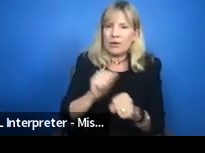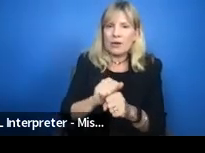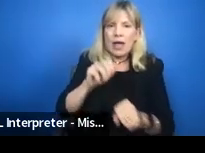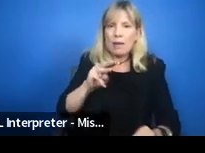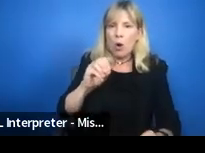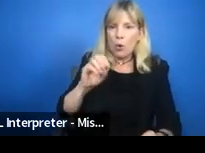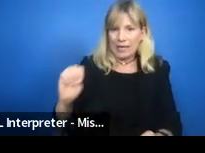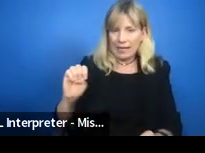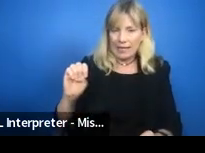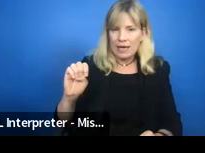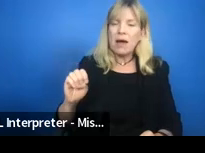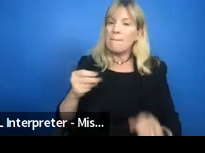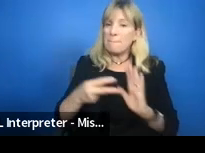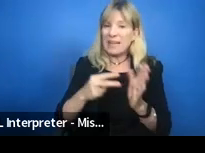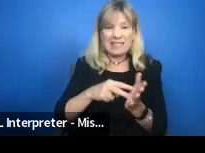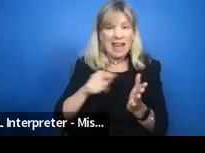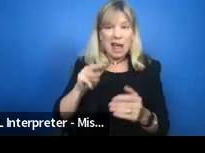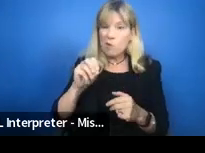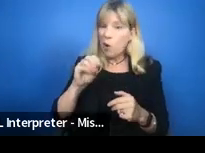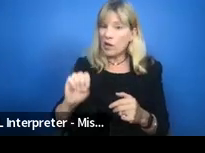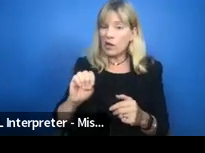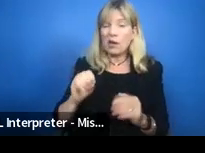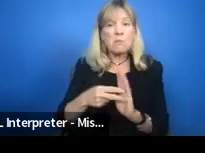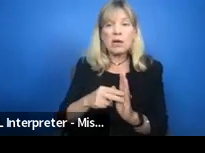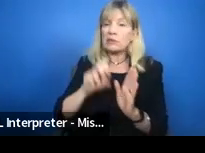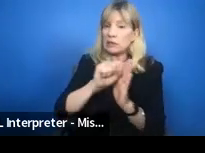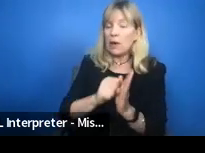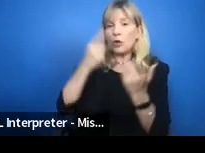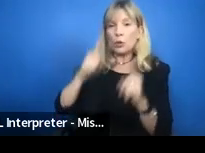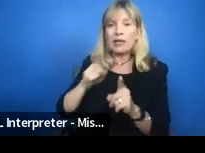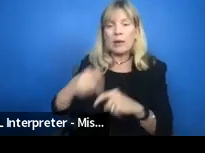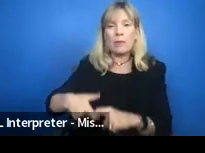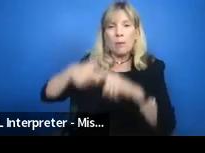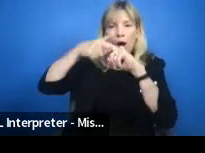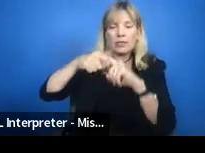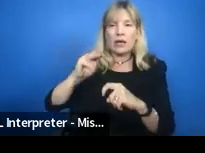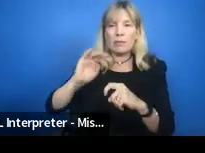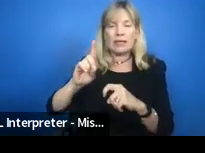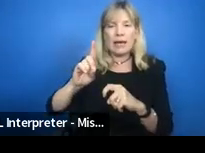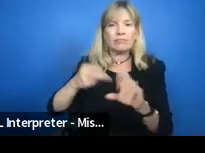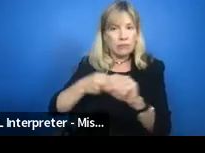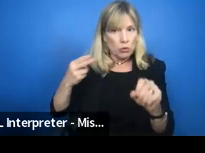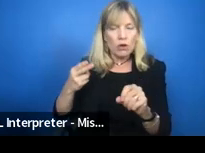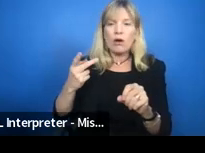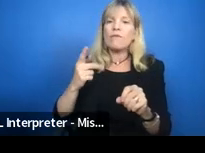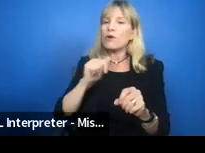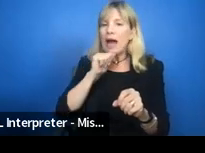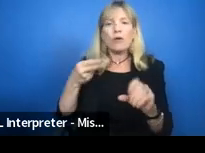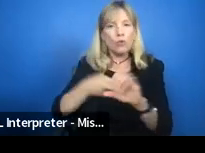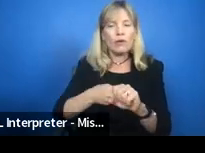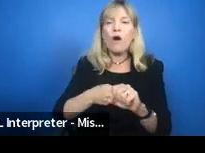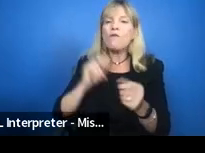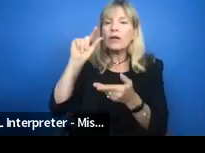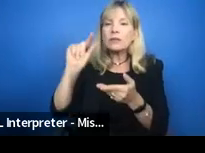MOE. So essentially, this was an agreement that they would pause Medicaid disenrollments in return for a small funding